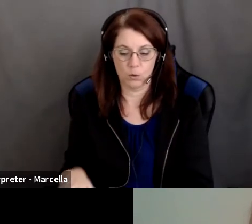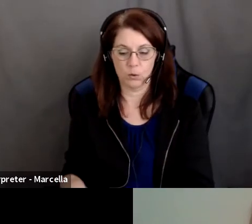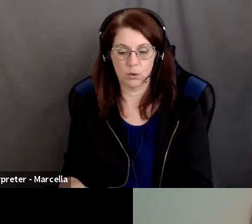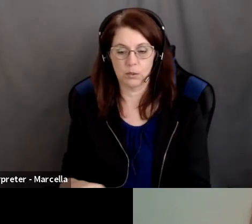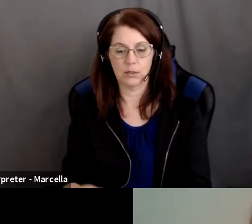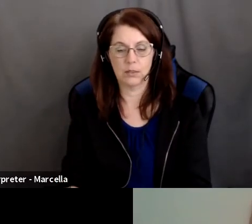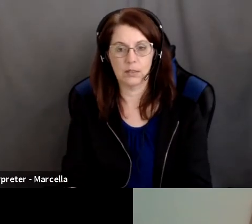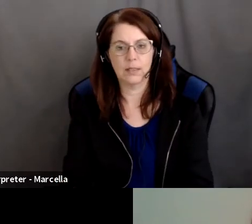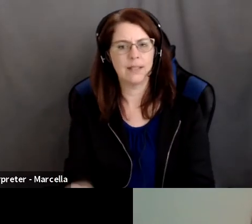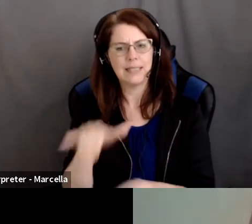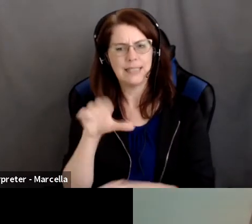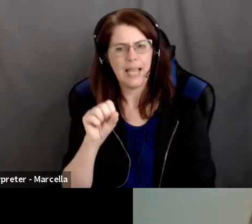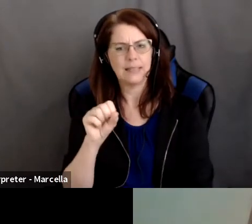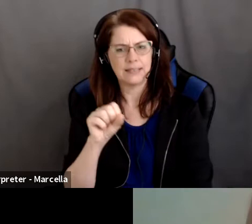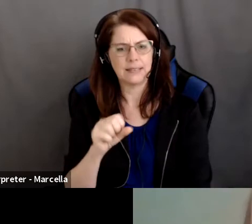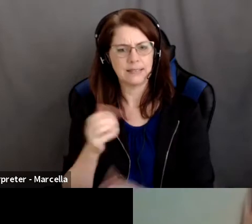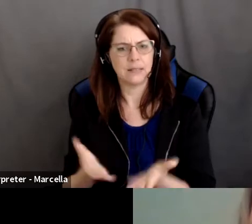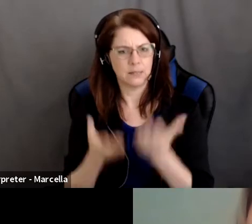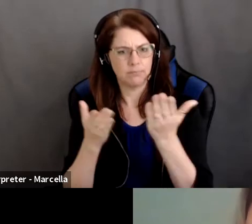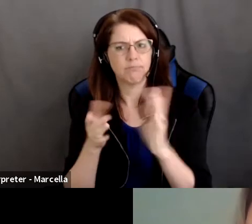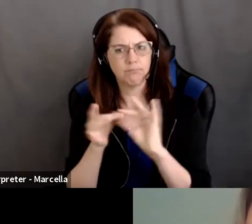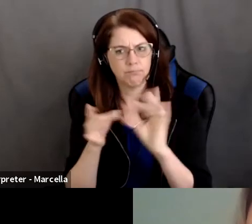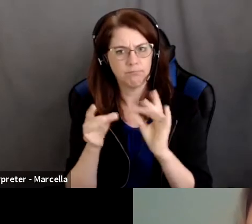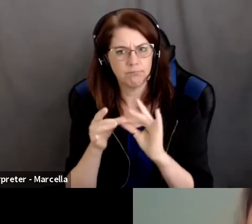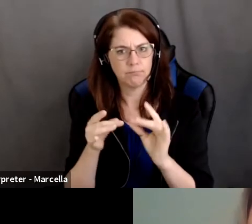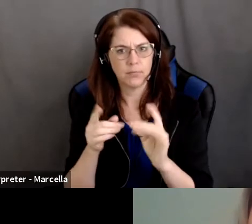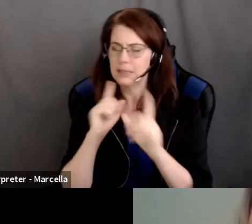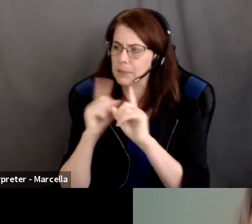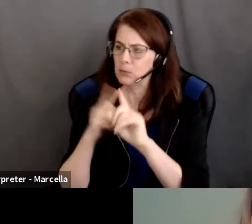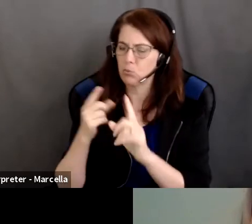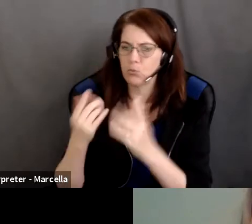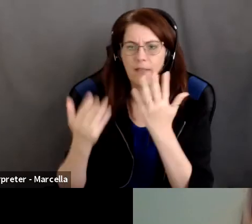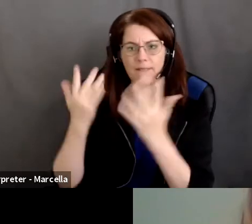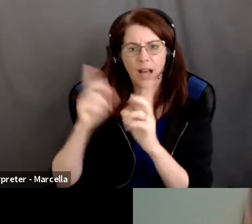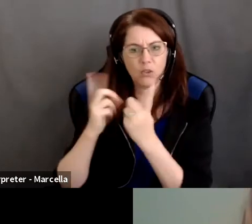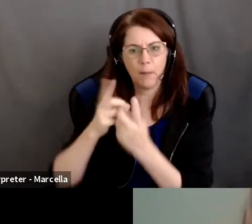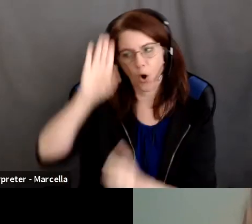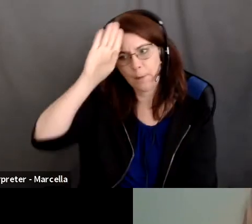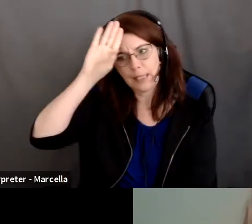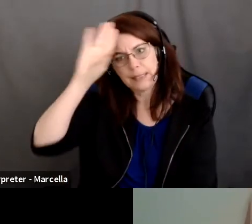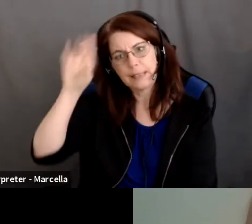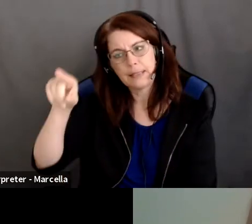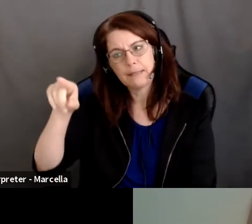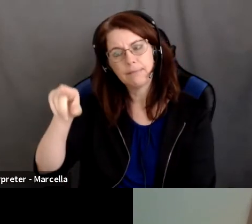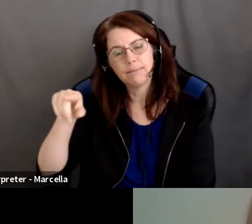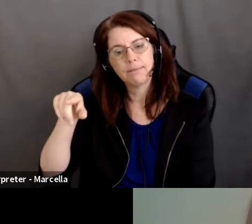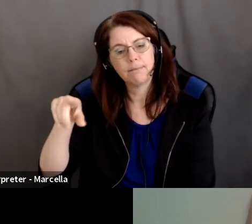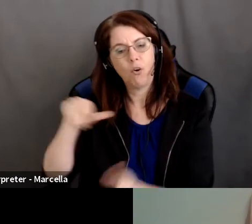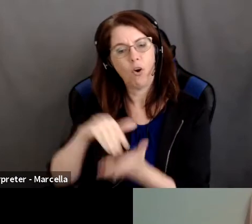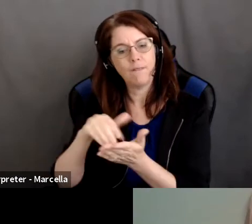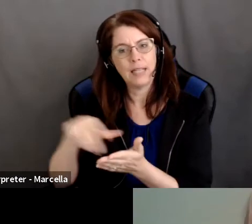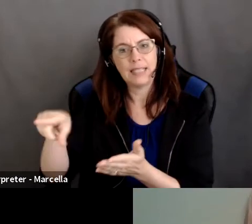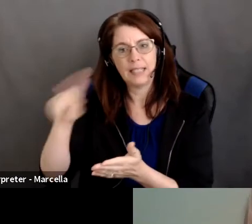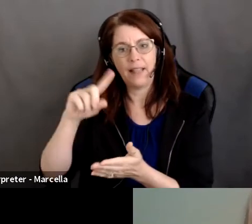yes, absolutely, bring that up. Bring it up to your fire department. A lot of times that they